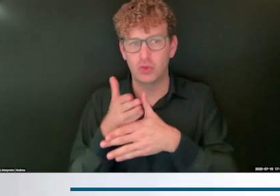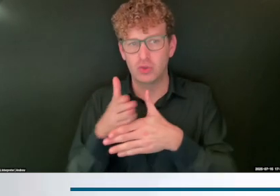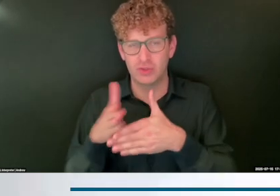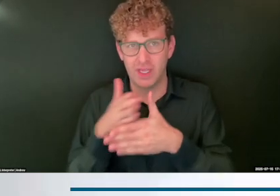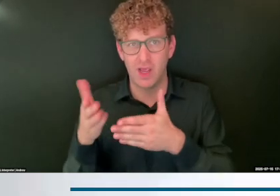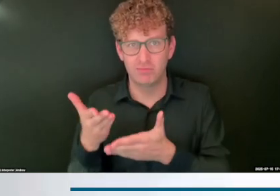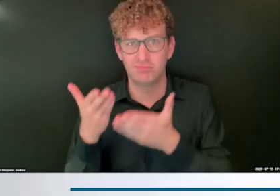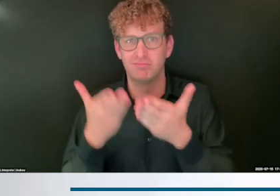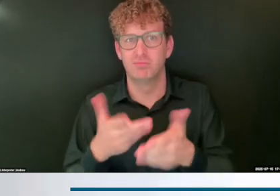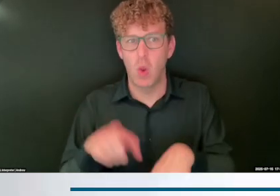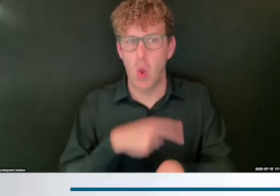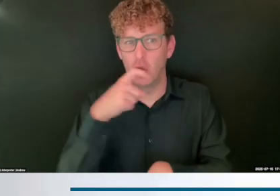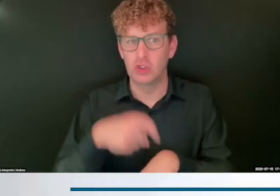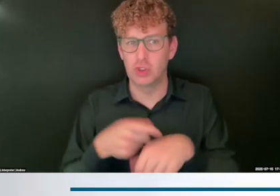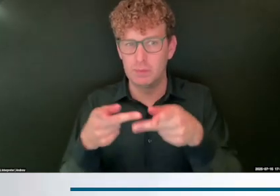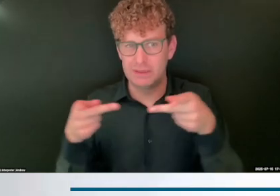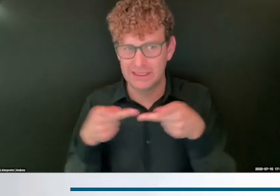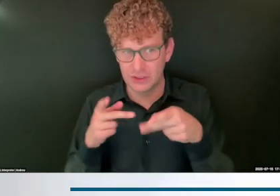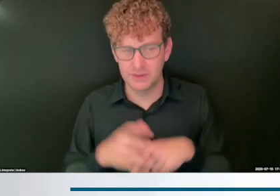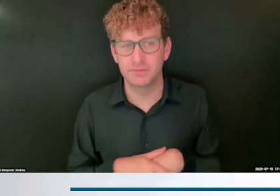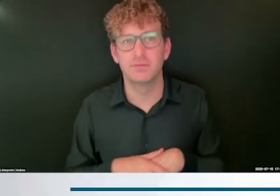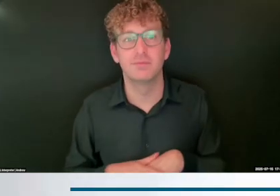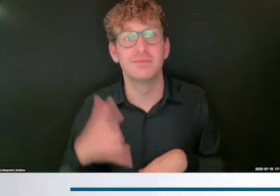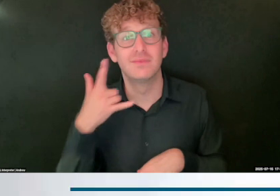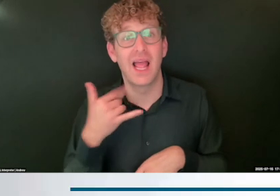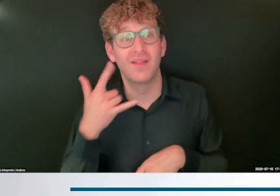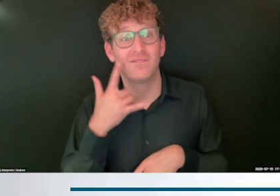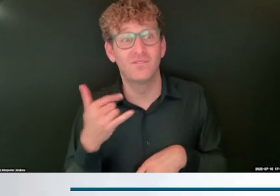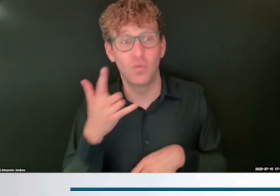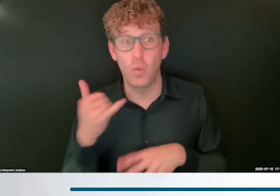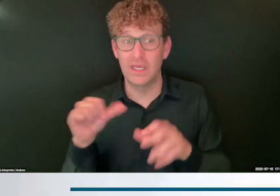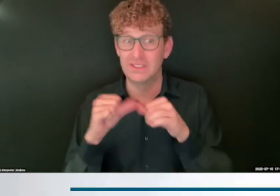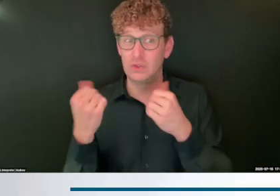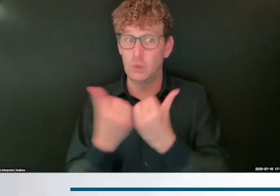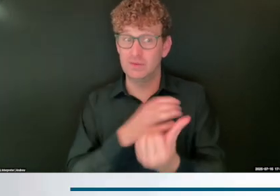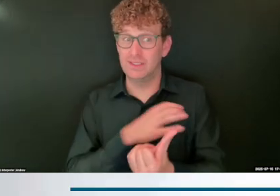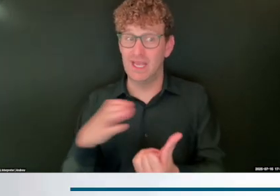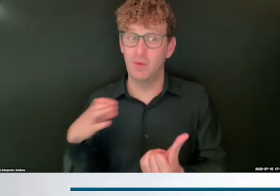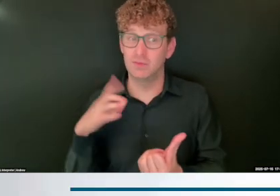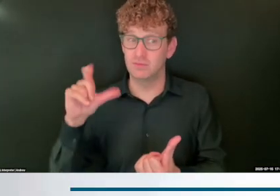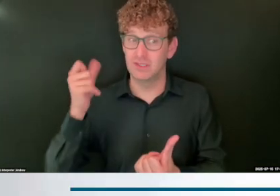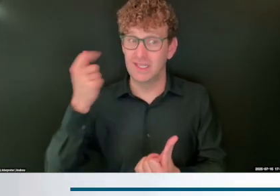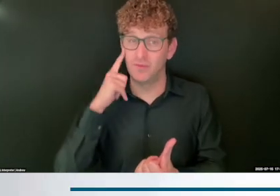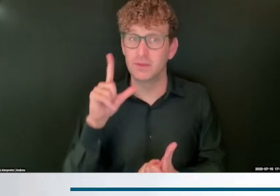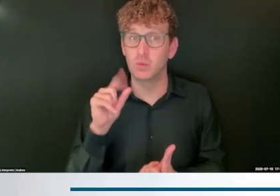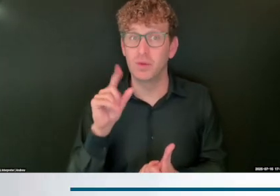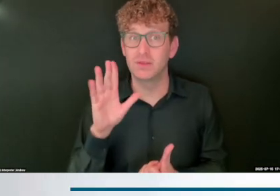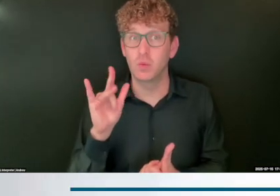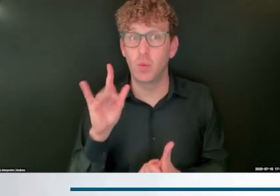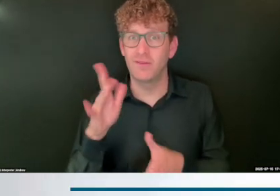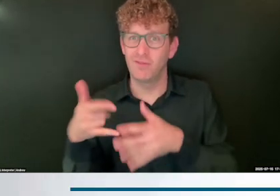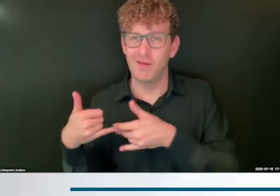San Joaquin Council of Governments, was presented with the Eureka Award by the California Association of Councils of Government